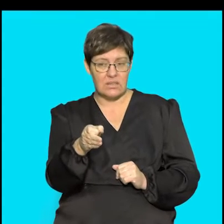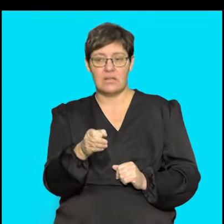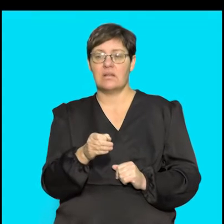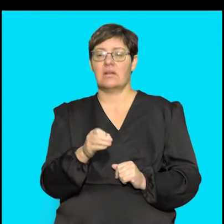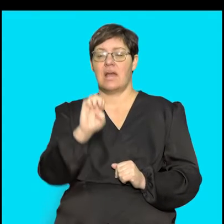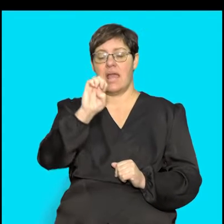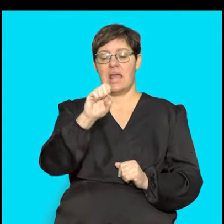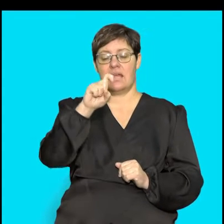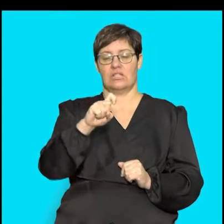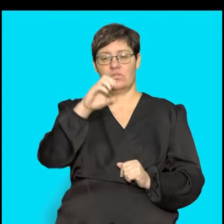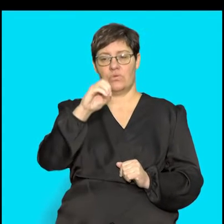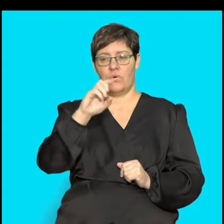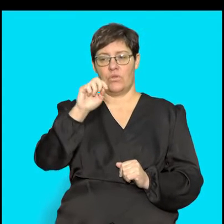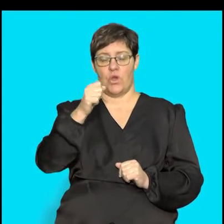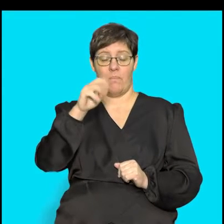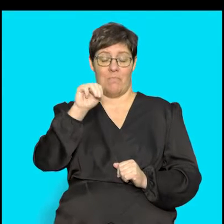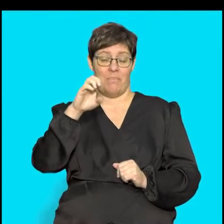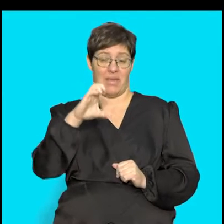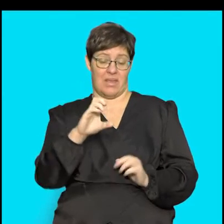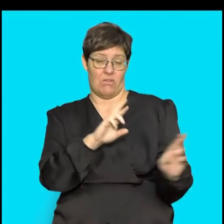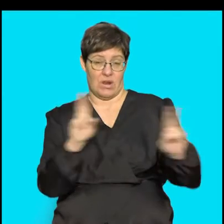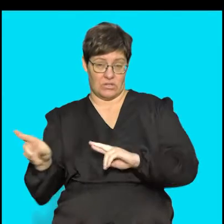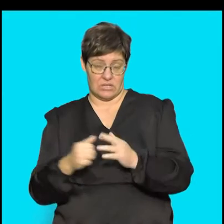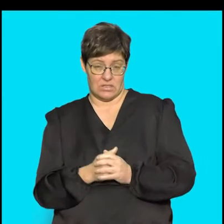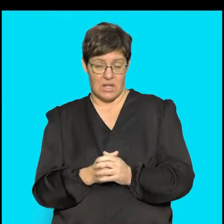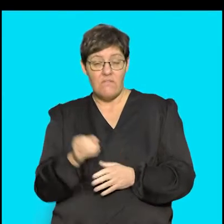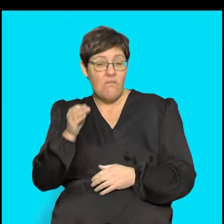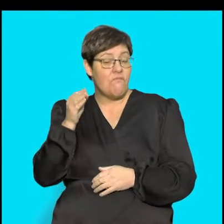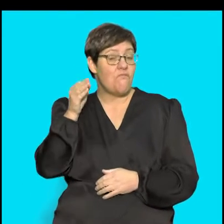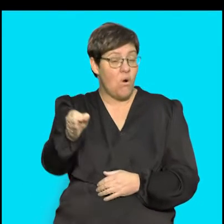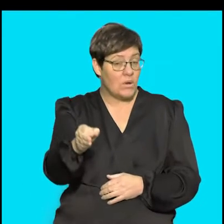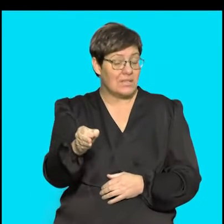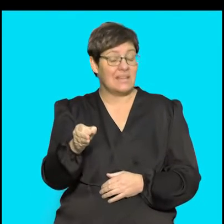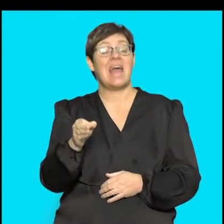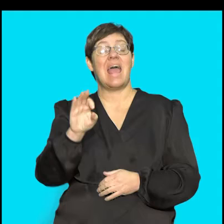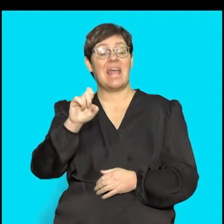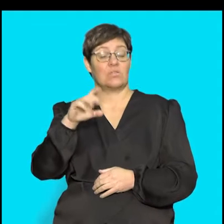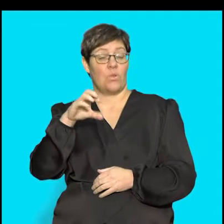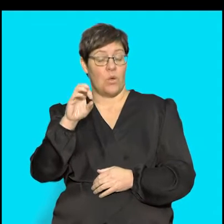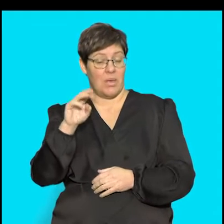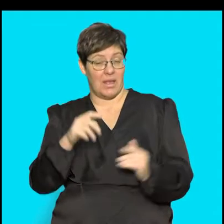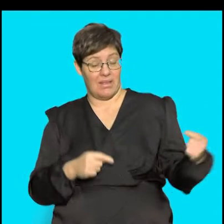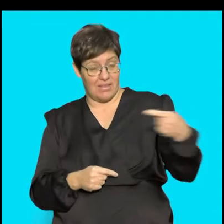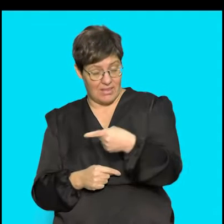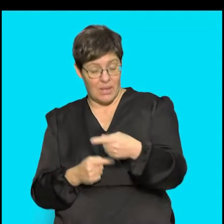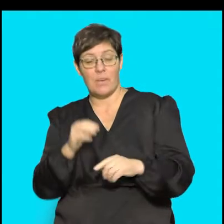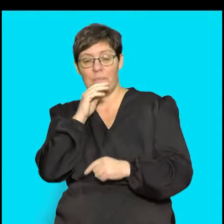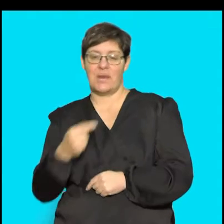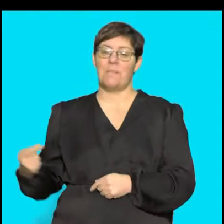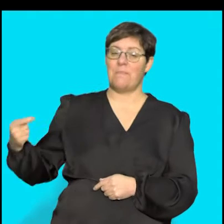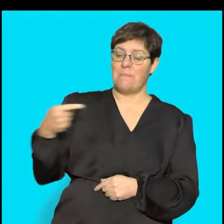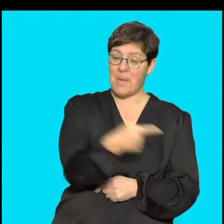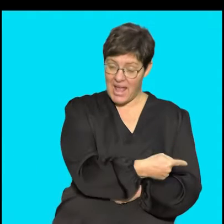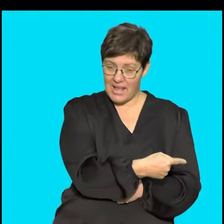an exothermic reaction. And if my forward reaction is exothermic, then it basically